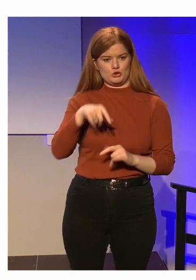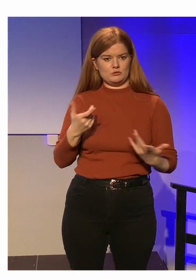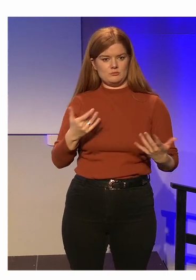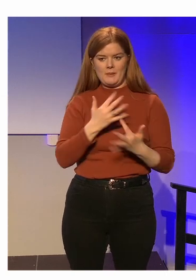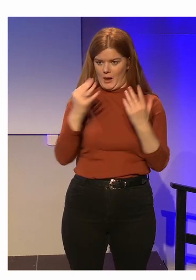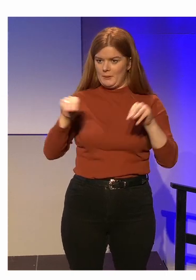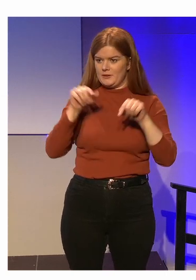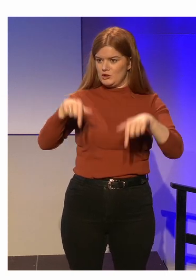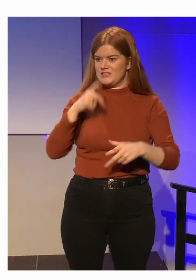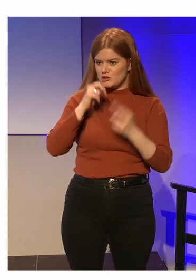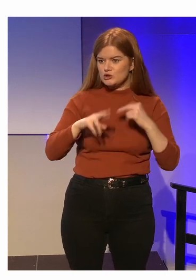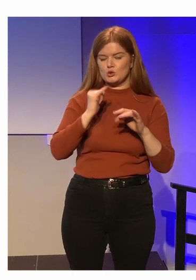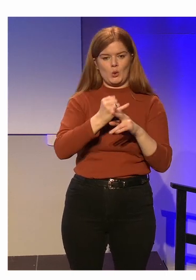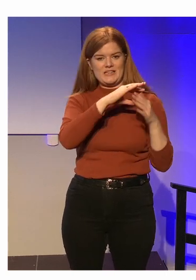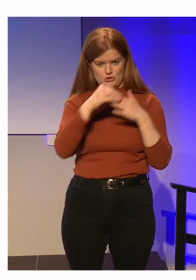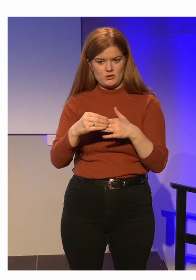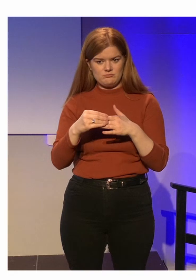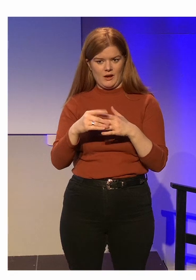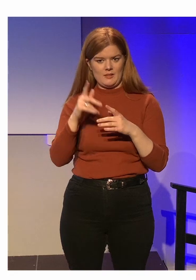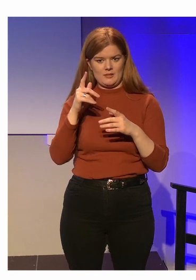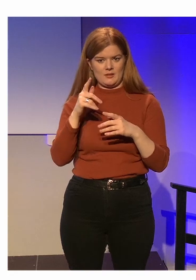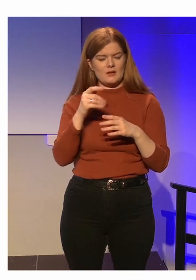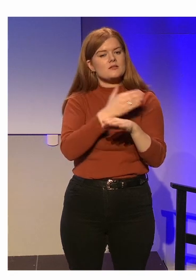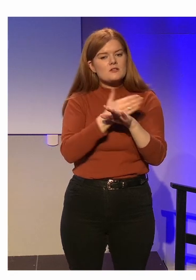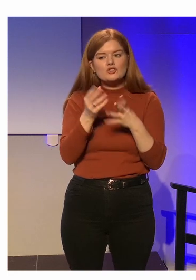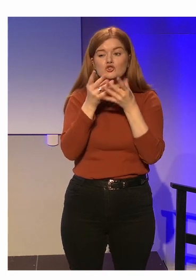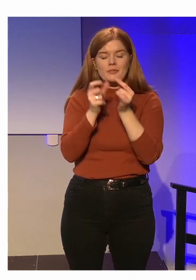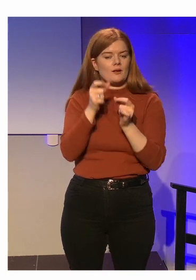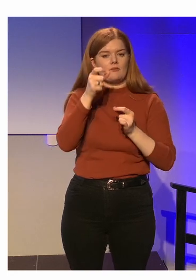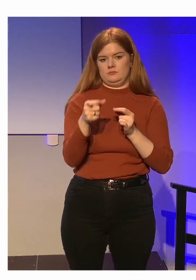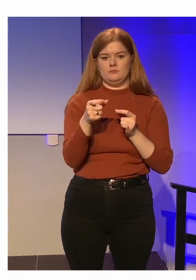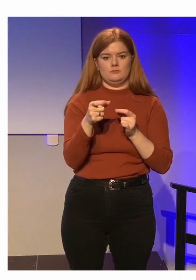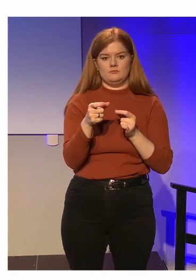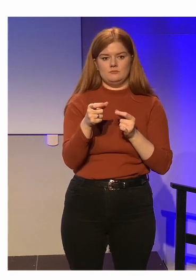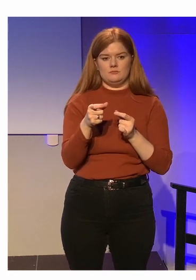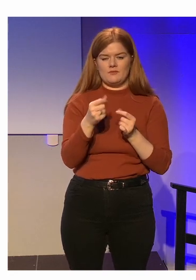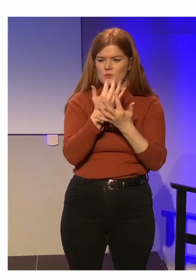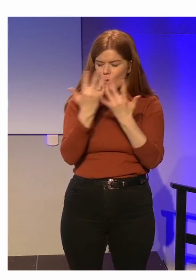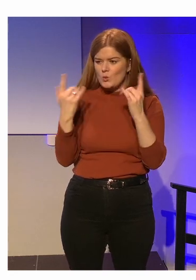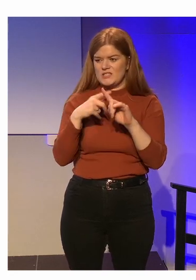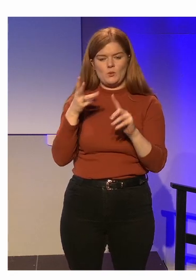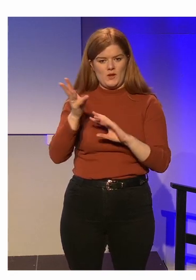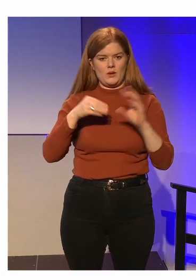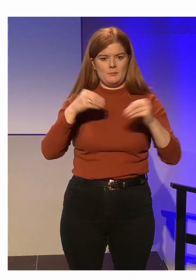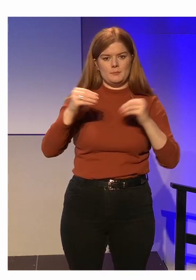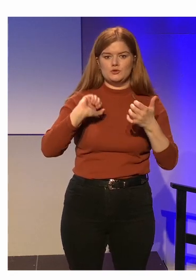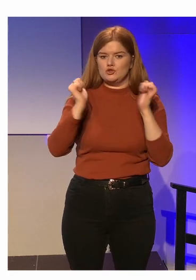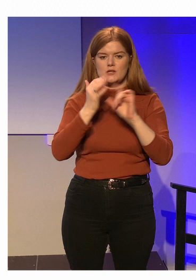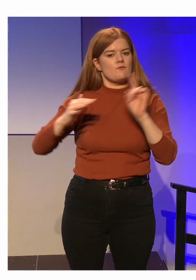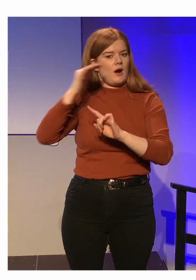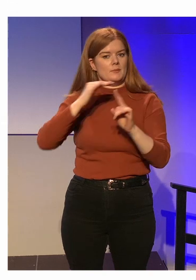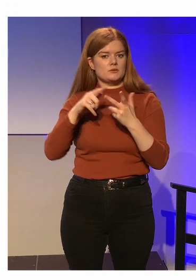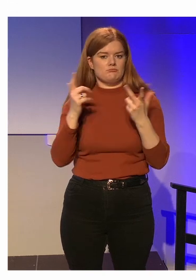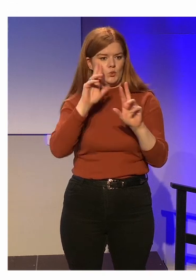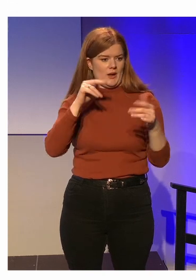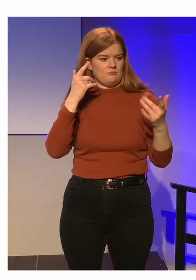people in here are teachers and school leaders. By far, that's the most. Start with something. There are many different ways you can manipulate the environment,